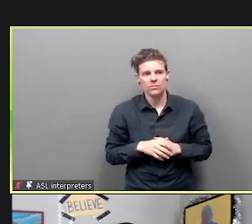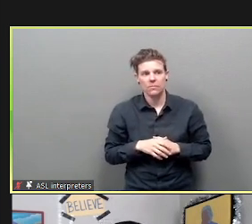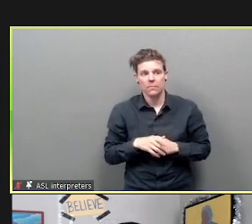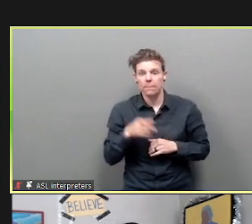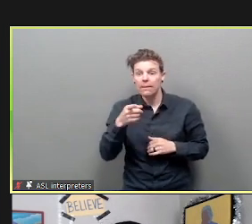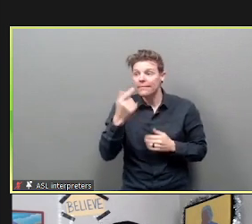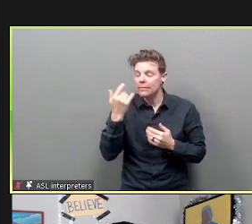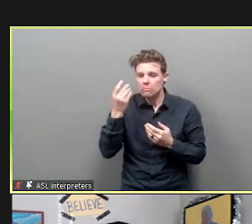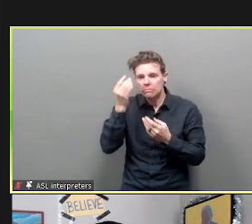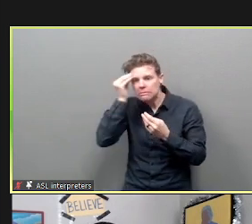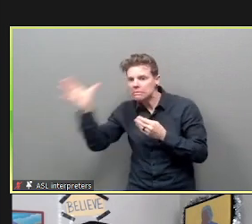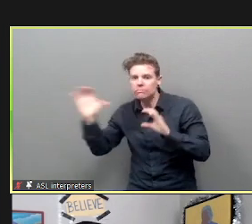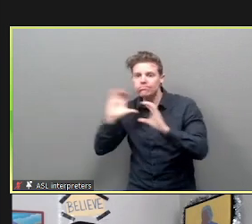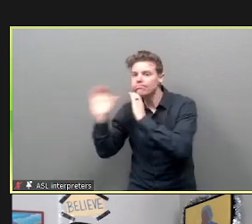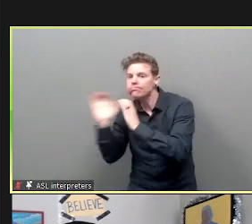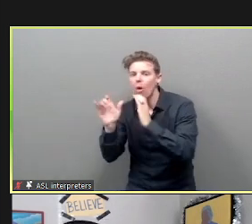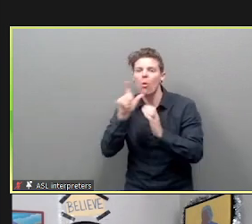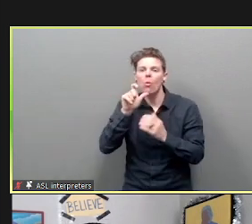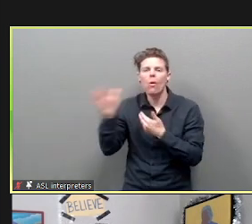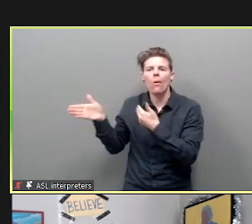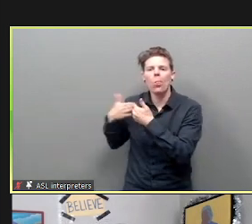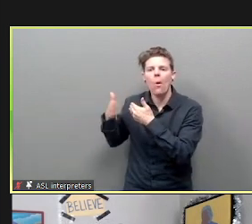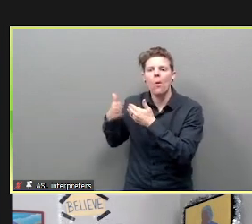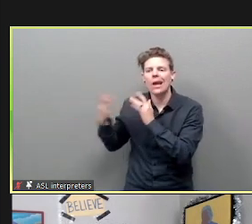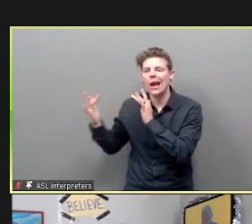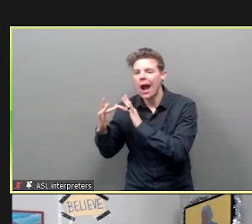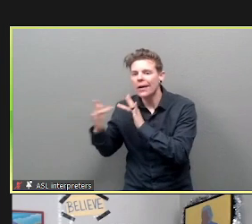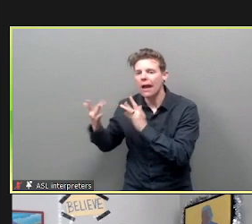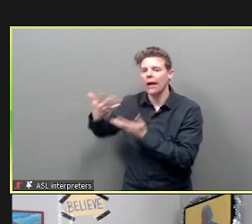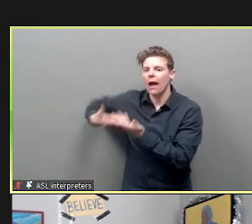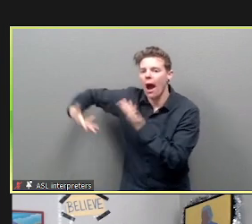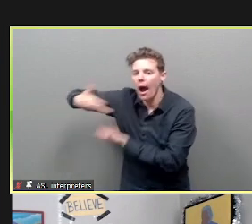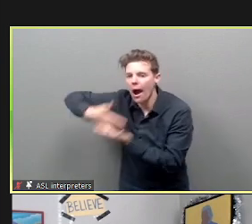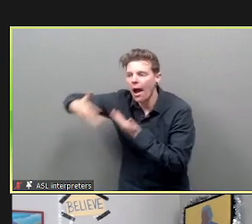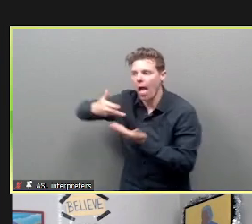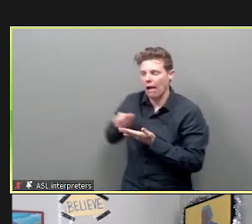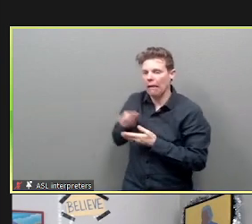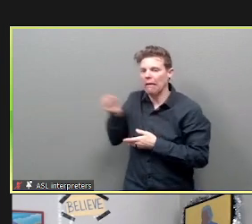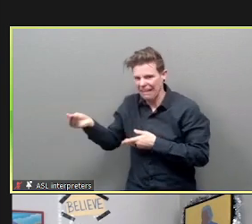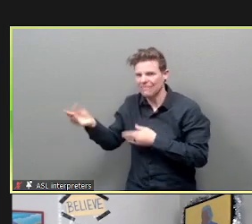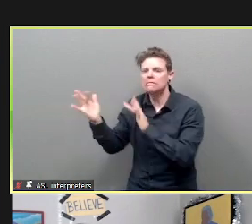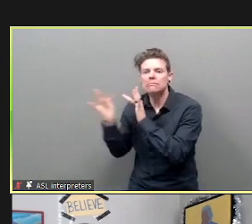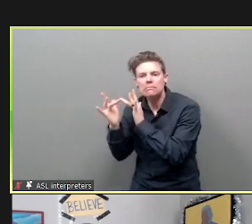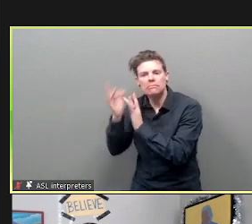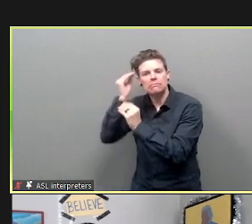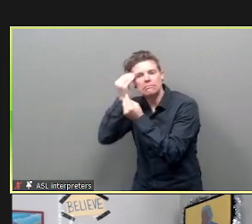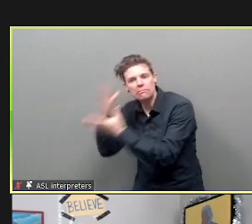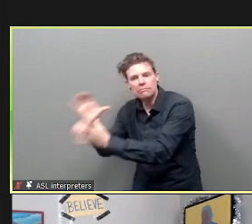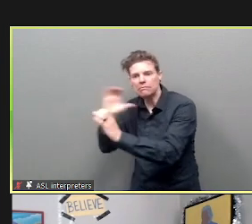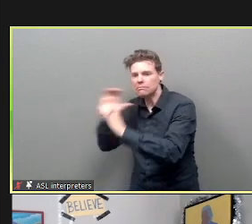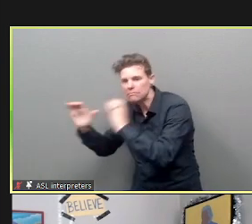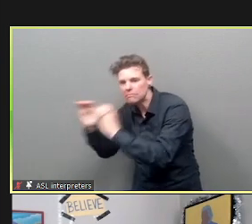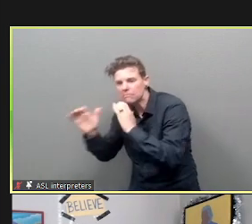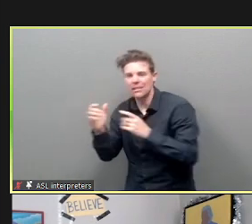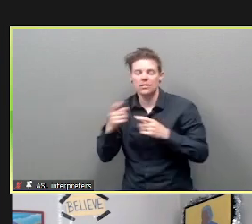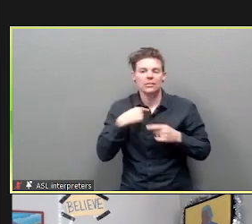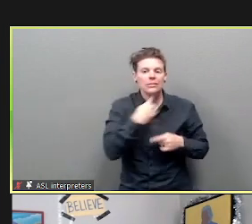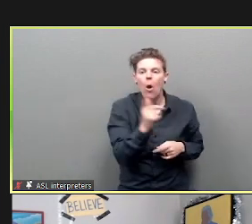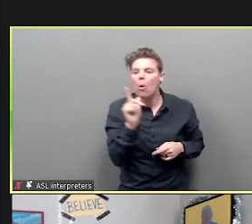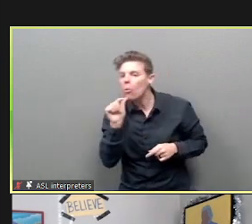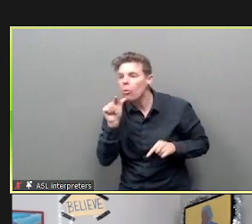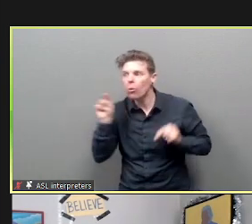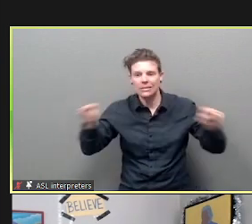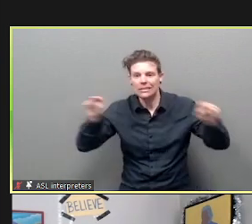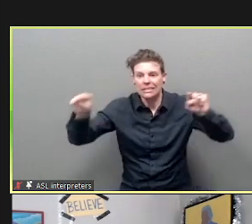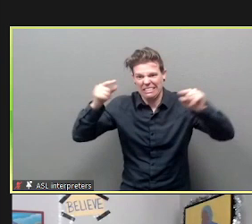people for more than that time and less than 6 feet. I would encourage them to get tested or monitor for symptoms so